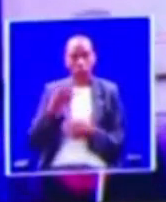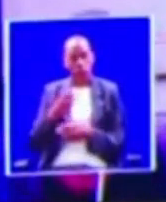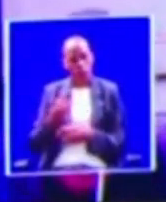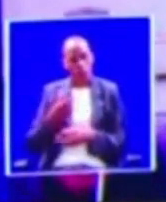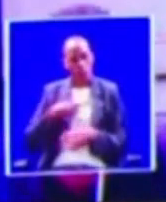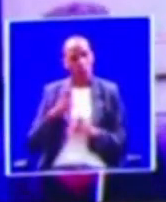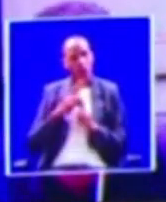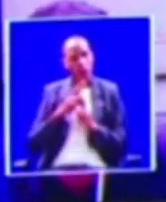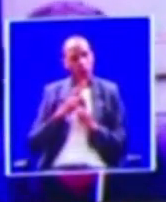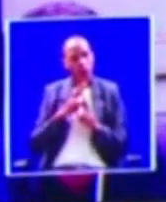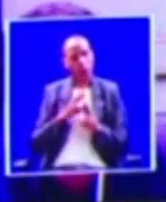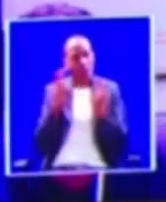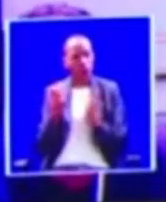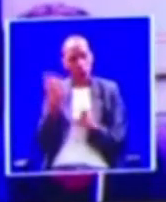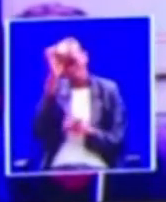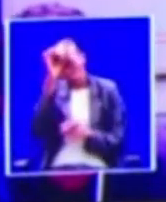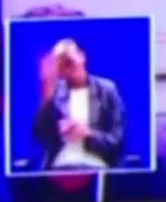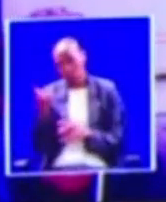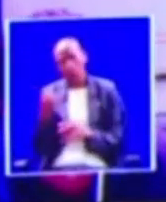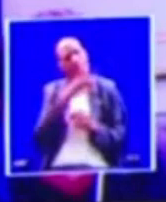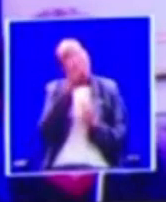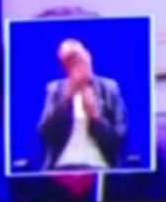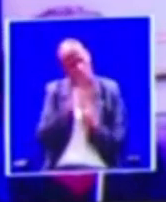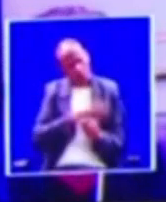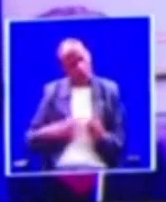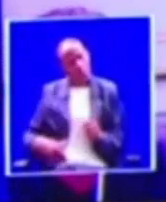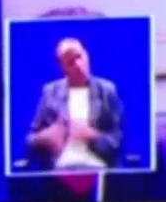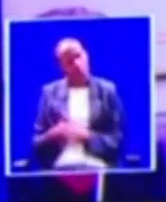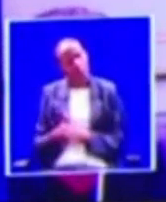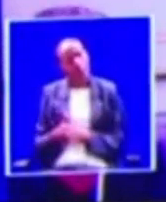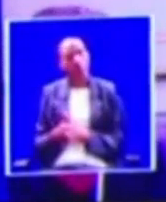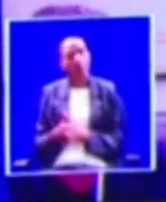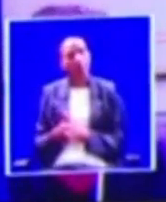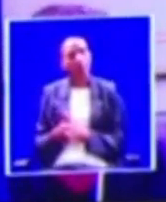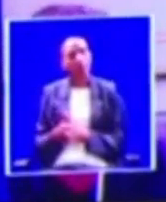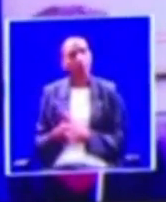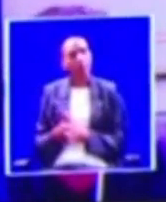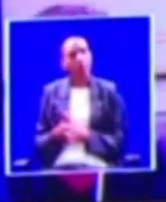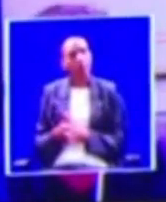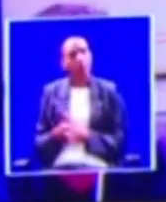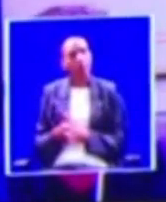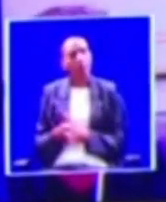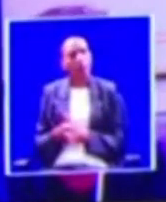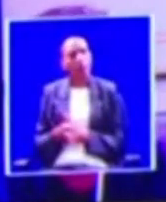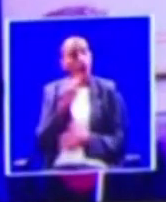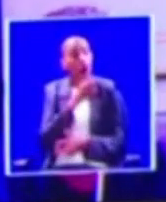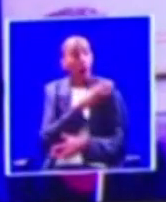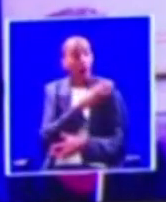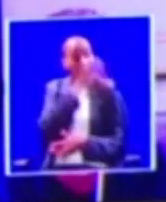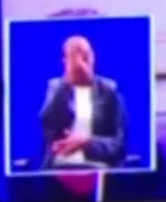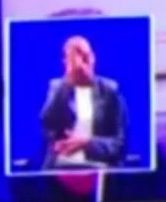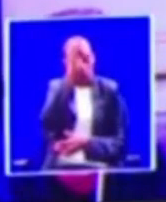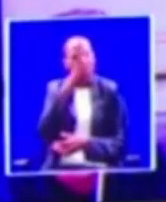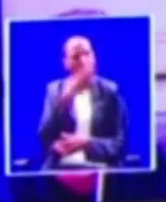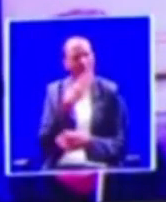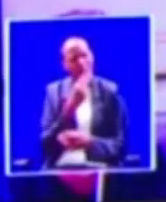respond on the police matter. Honorable President, I would like you to ask and talk to your Minister for Police, because